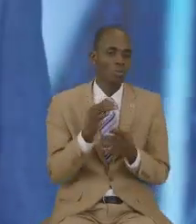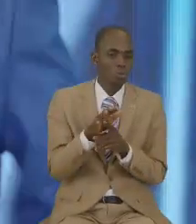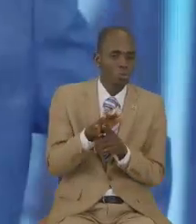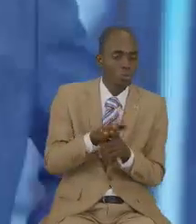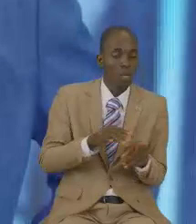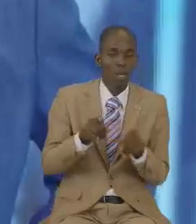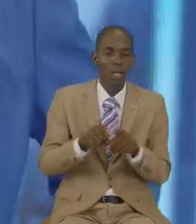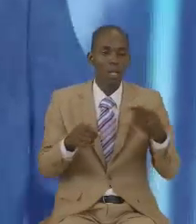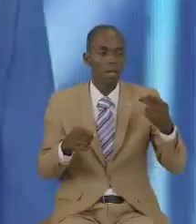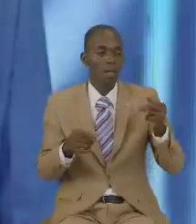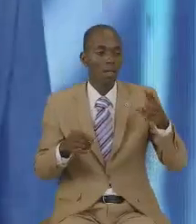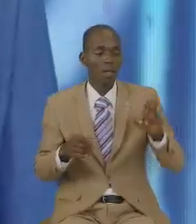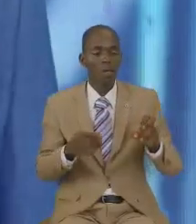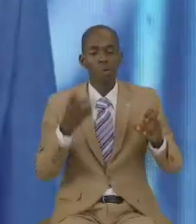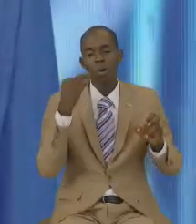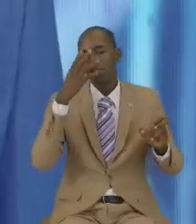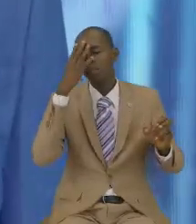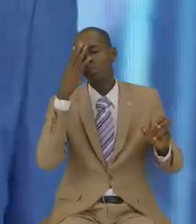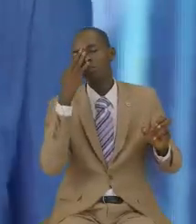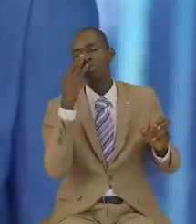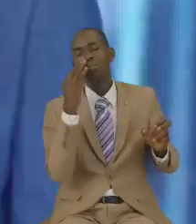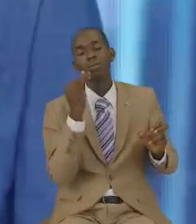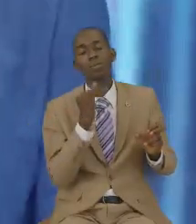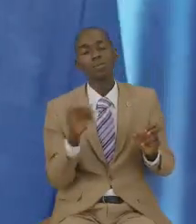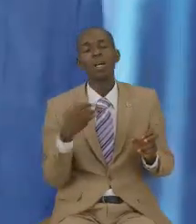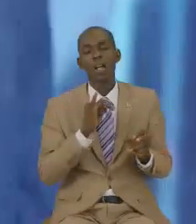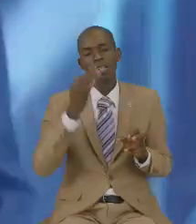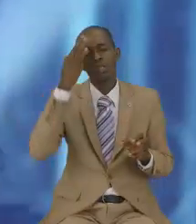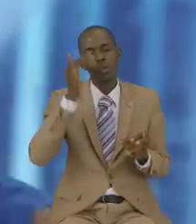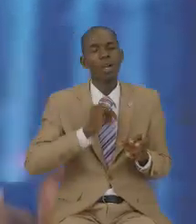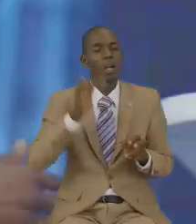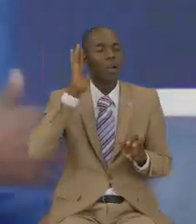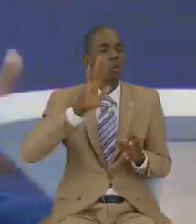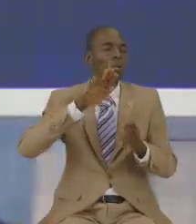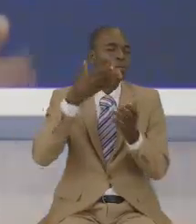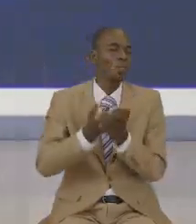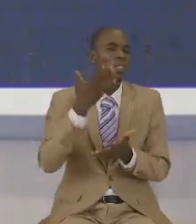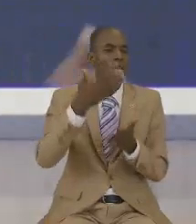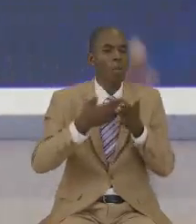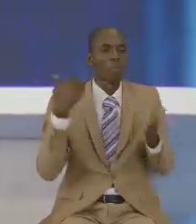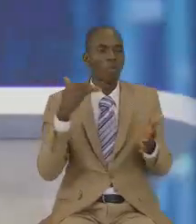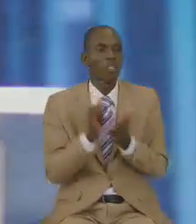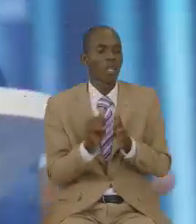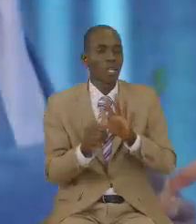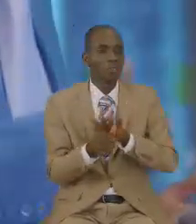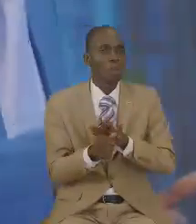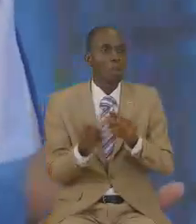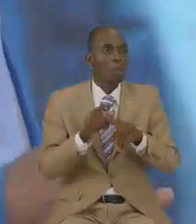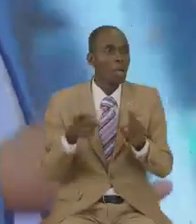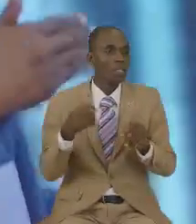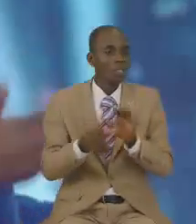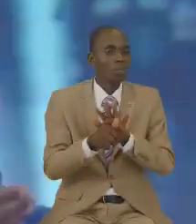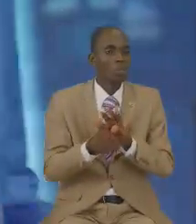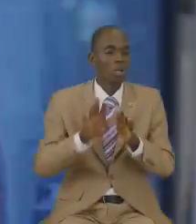sleeping, because he was so sure, I'll make it before that tortoise get there, the tortoise got there